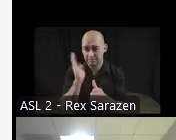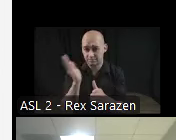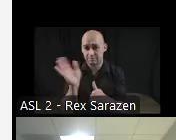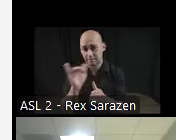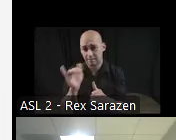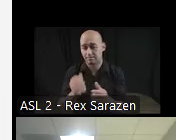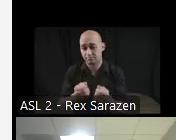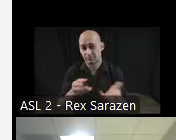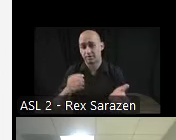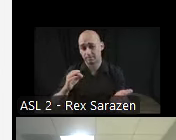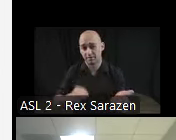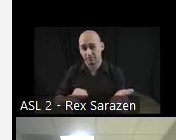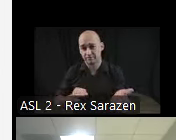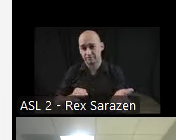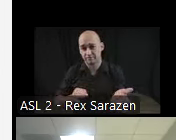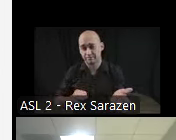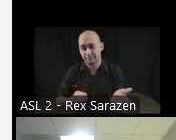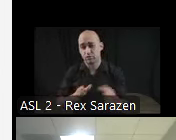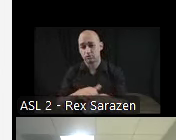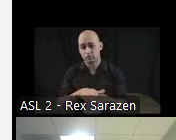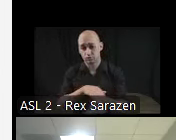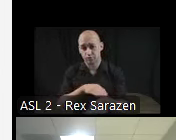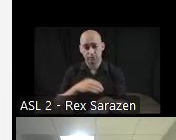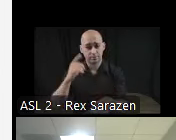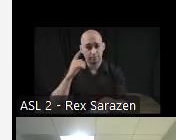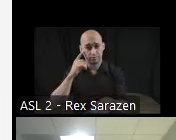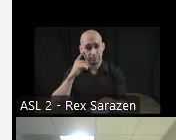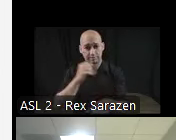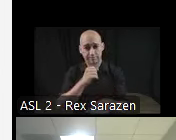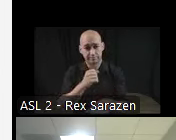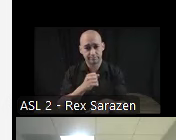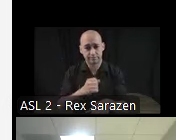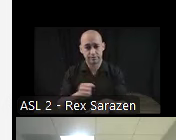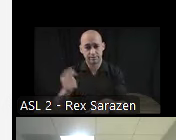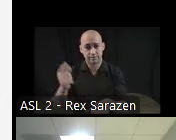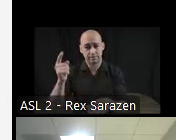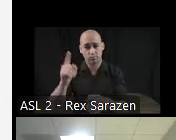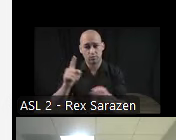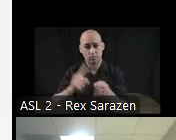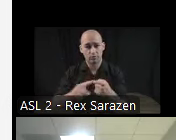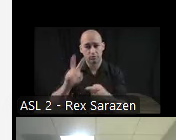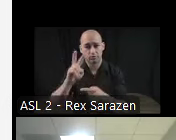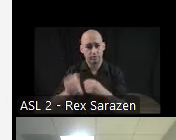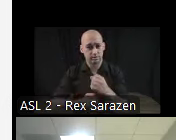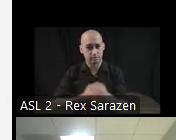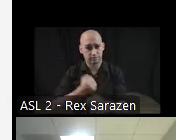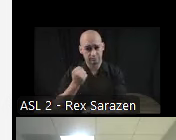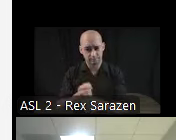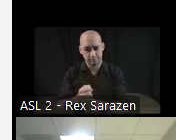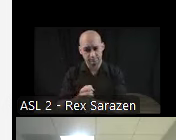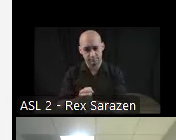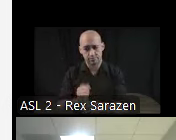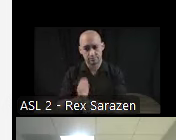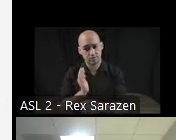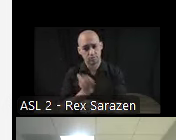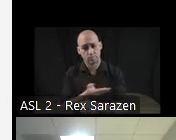benefit such that it slows cognitive aging by 1 to 2 years. So really, we